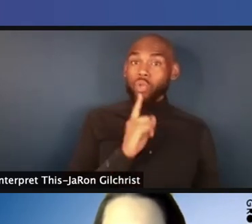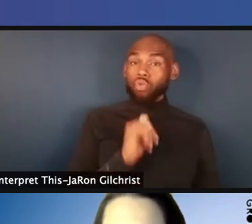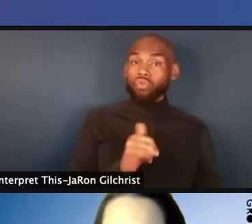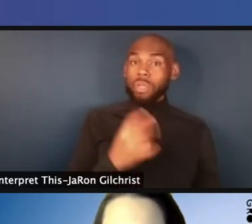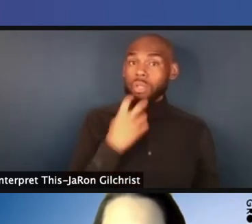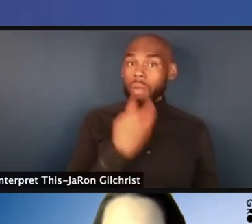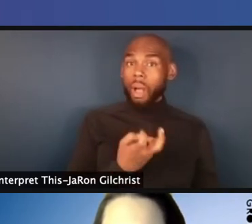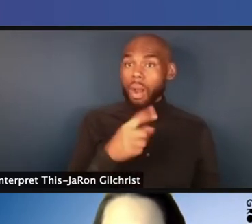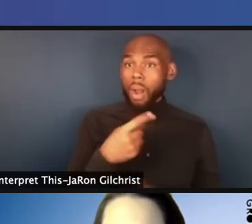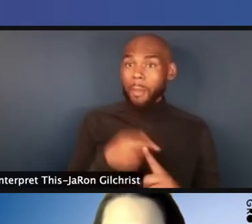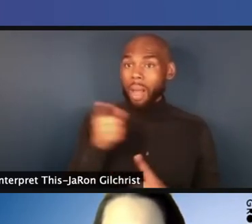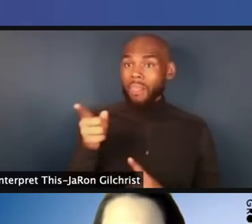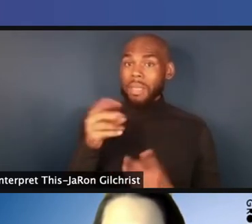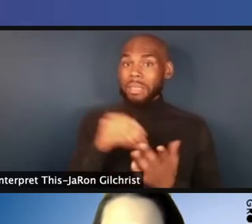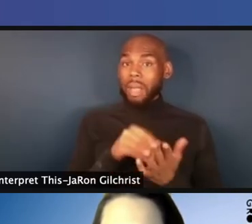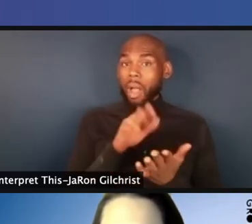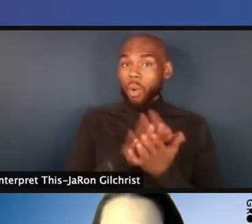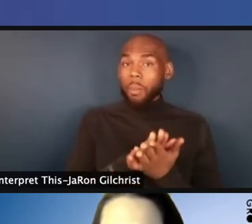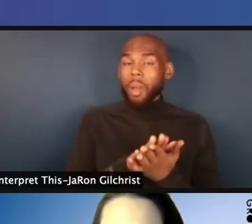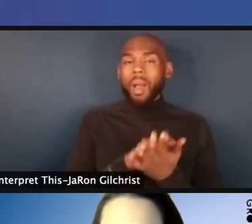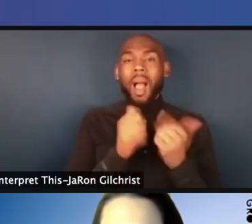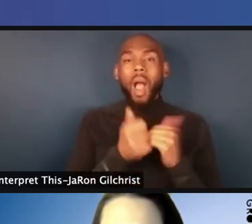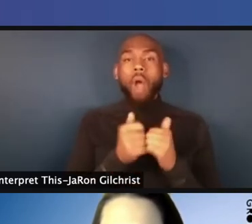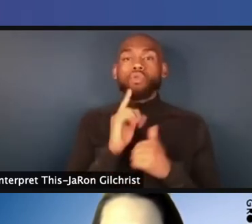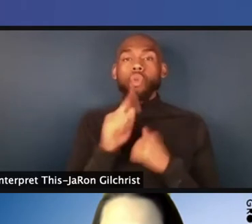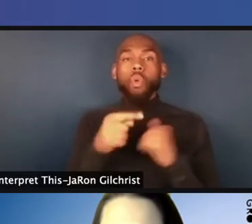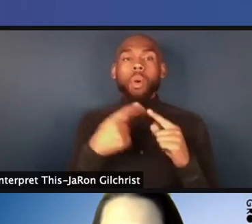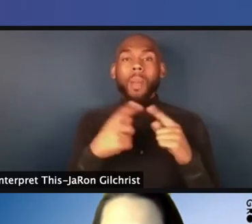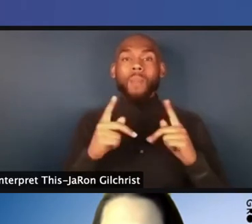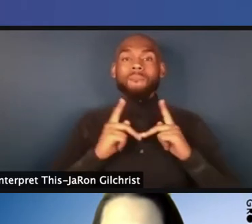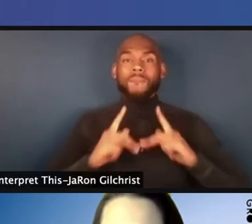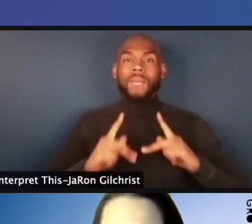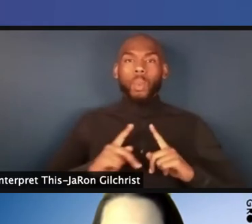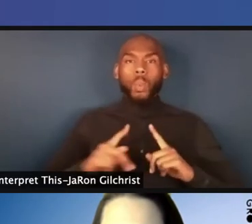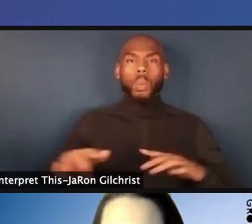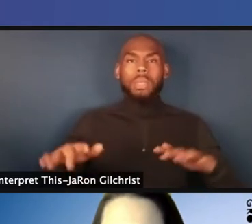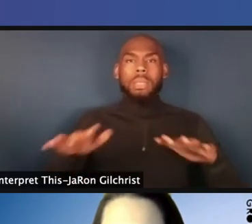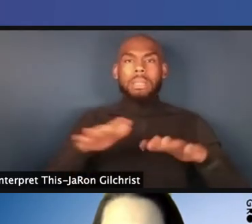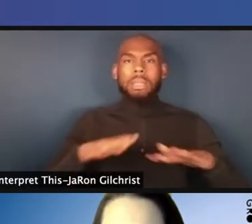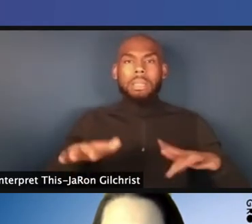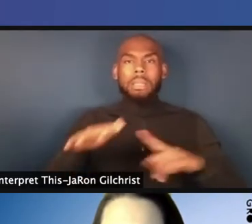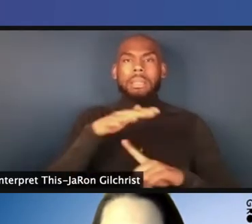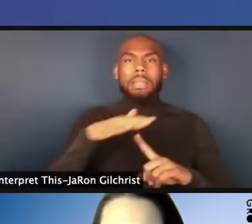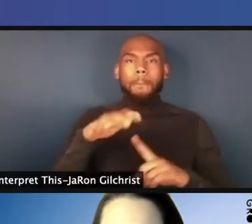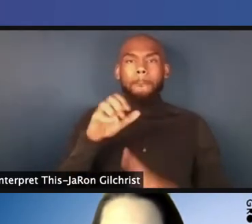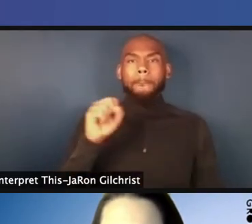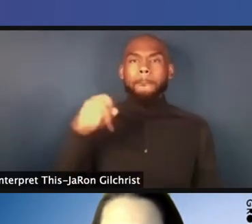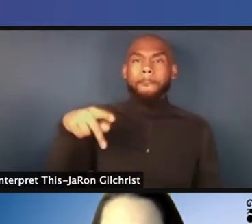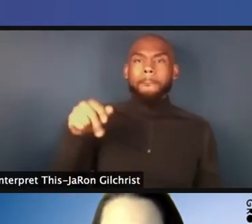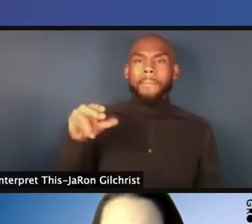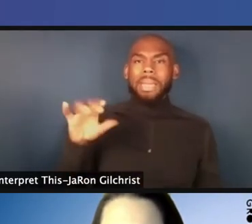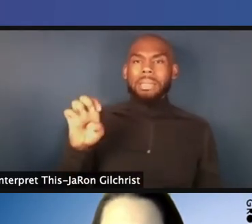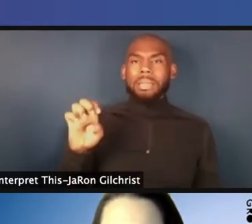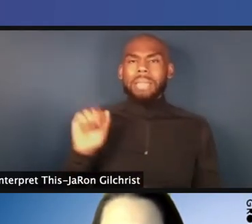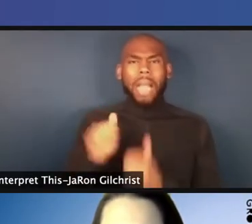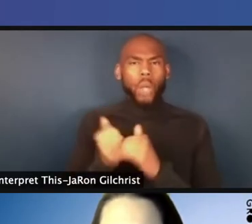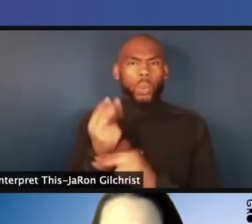Theater document is the way in which you talk about the physical space and how to use that space, specifically around, you